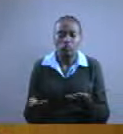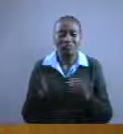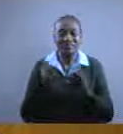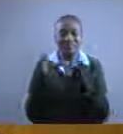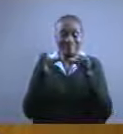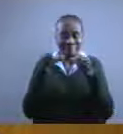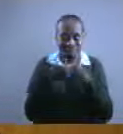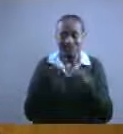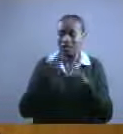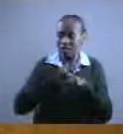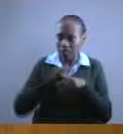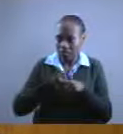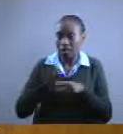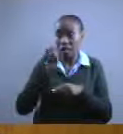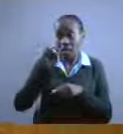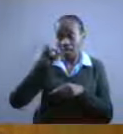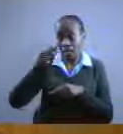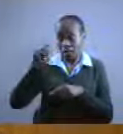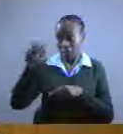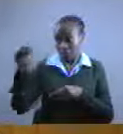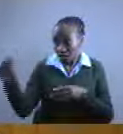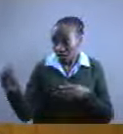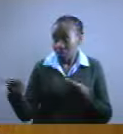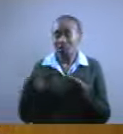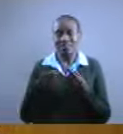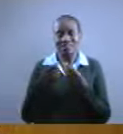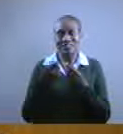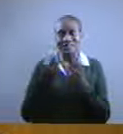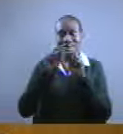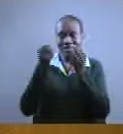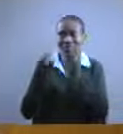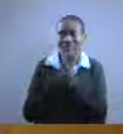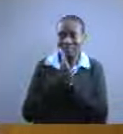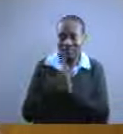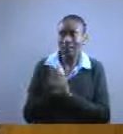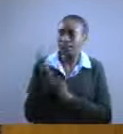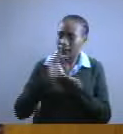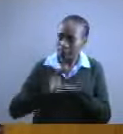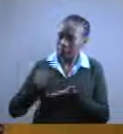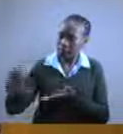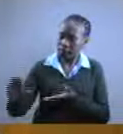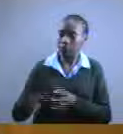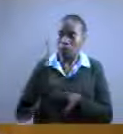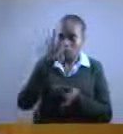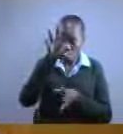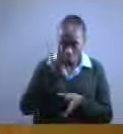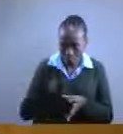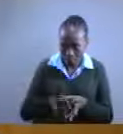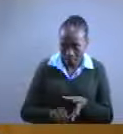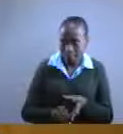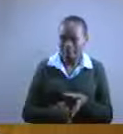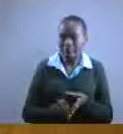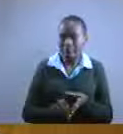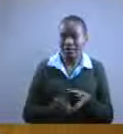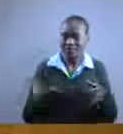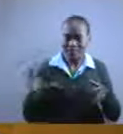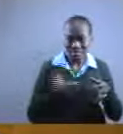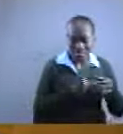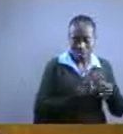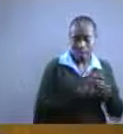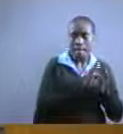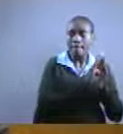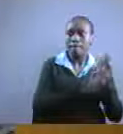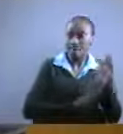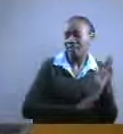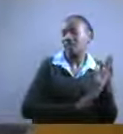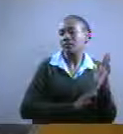and Training Authority SETAS Program, and the National Skills Fund. This bill seeks to complement the initiatives that the government